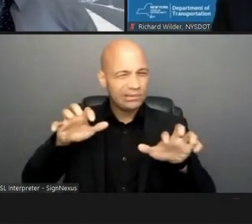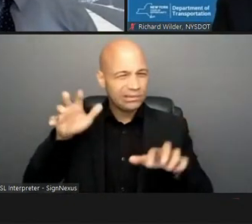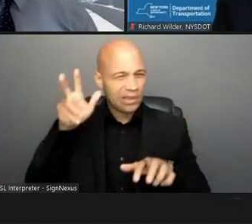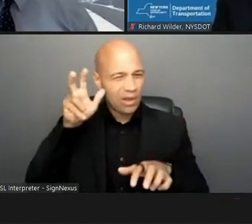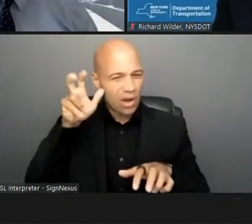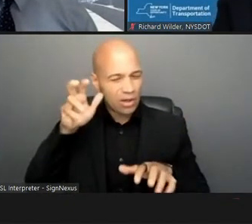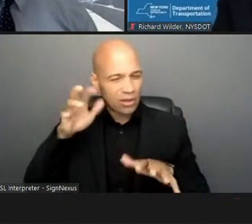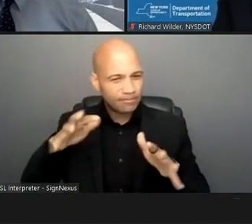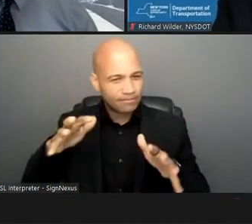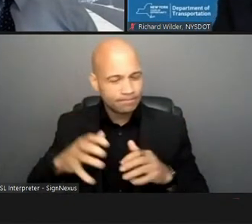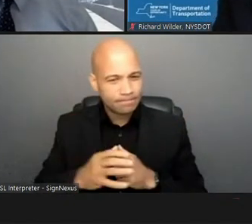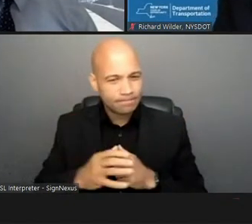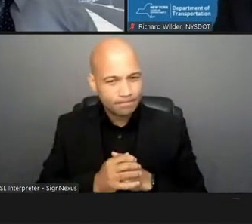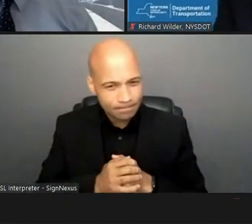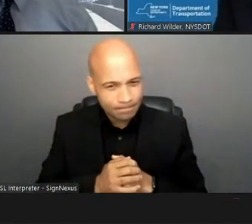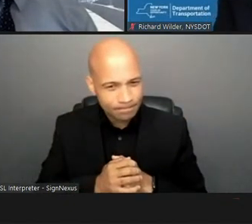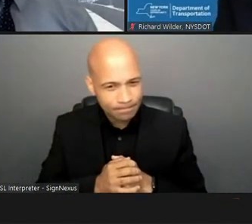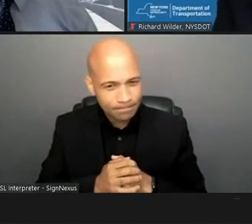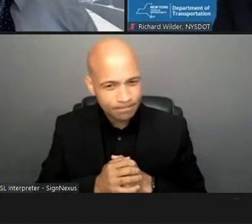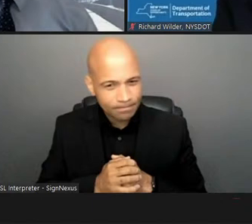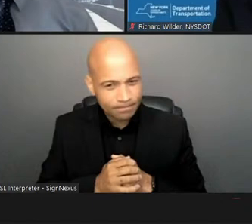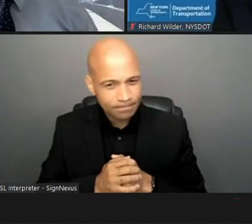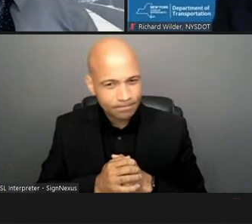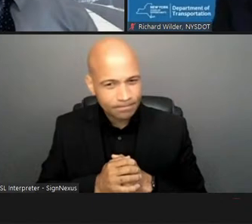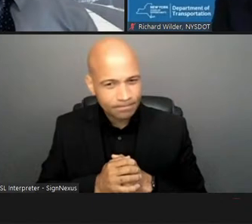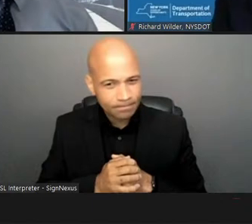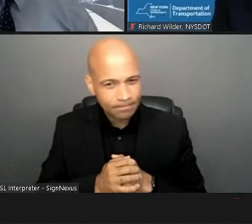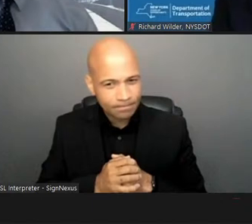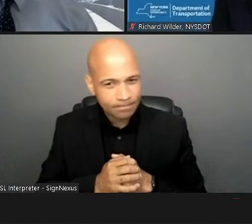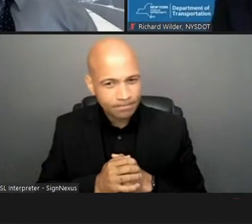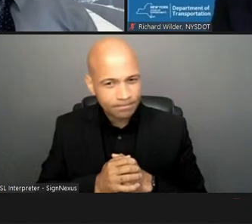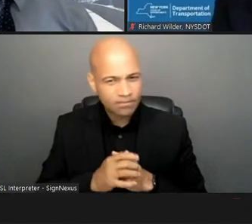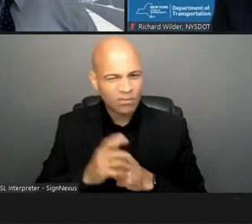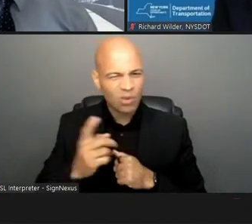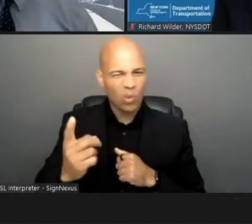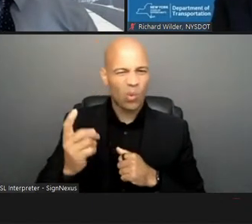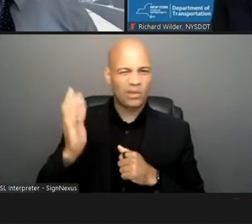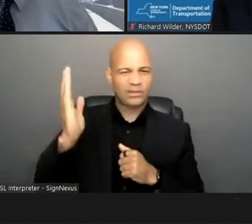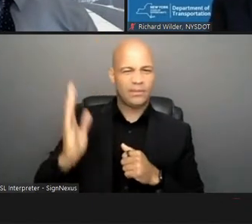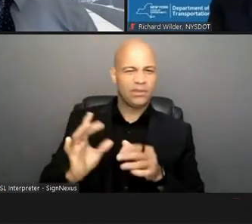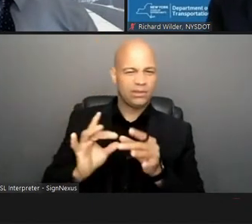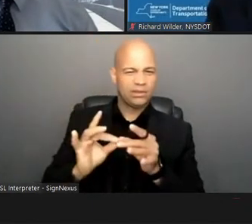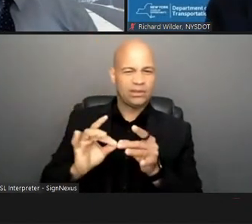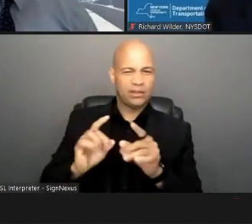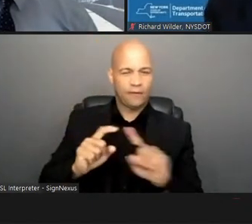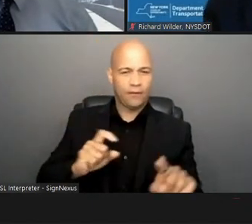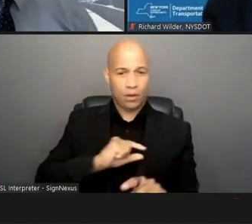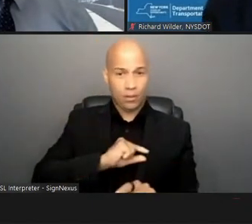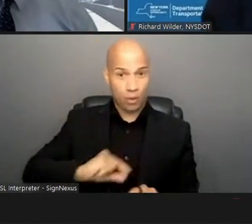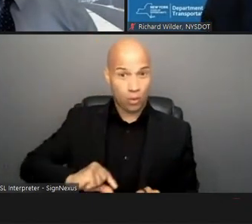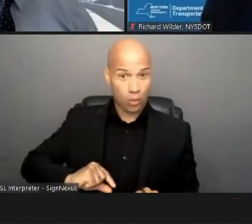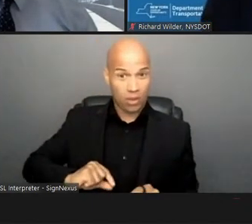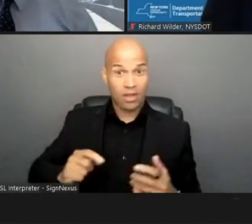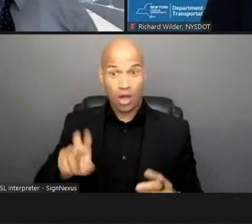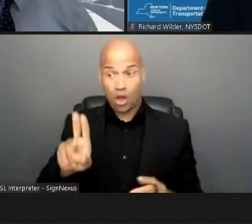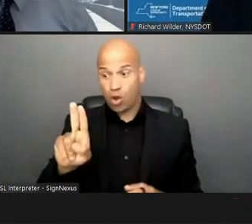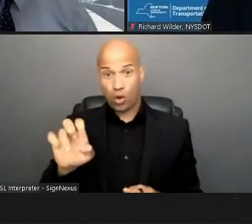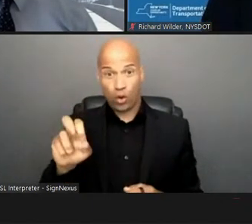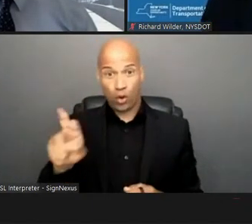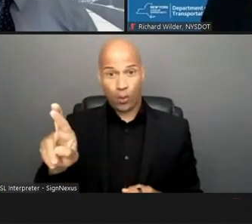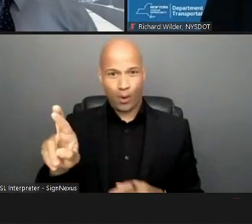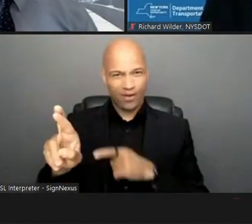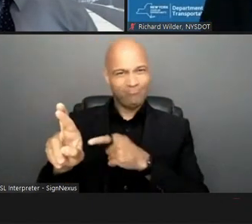at and there are two points I want to make and one of the speakers from Queens was excellent on point Uber is the reason for